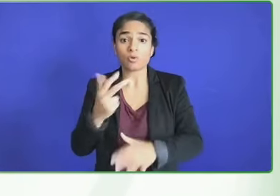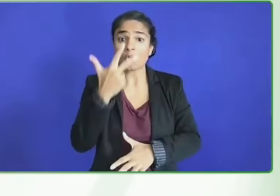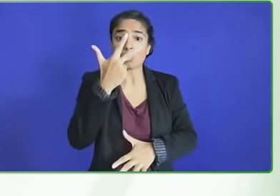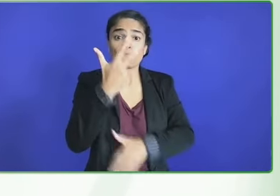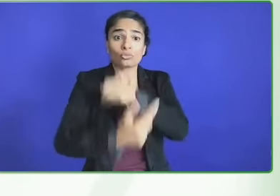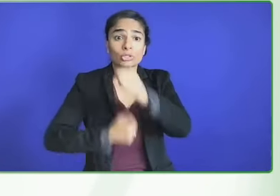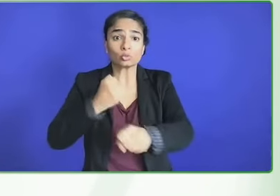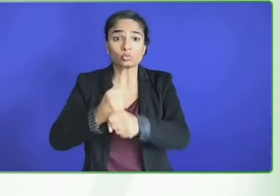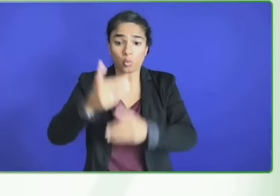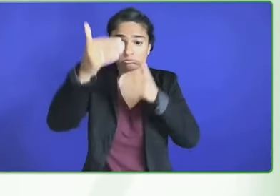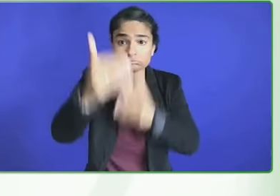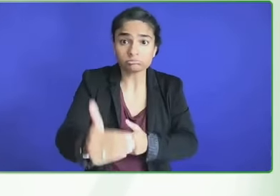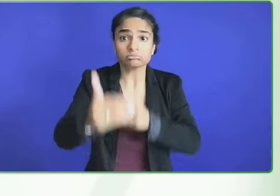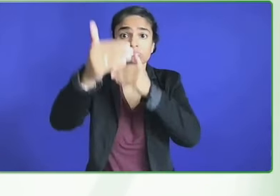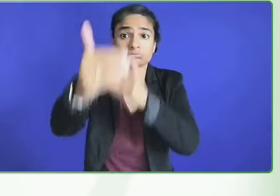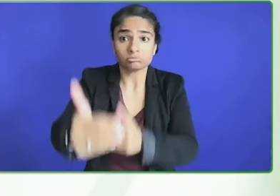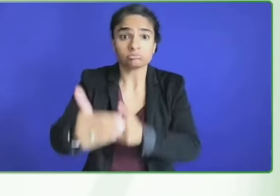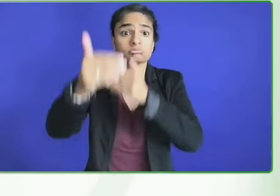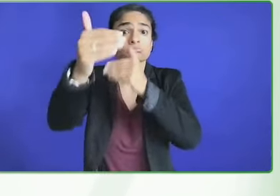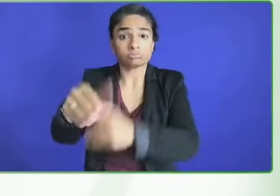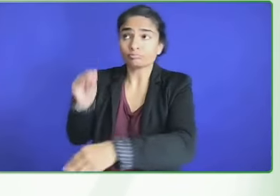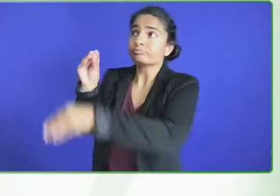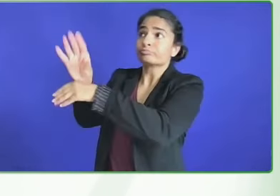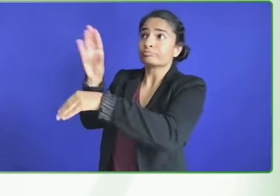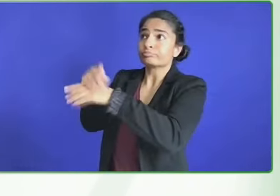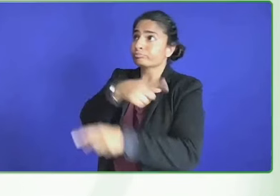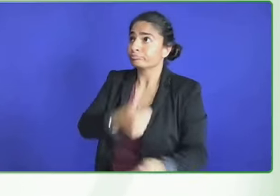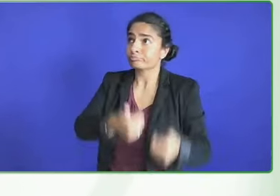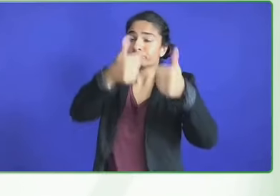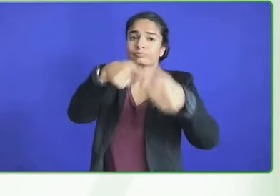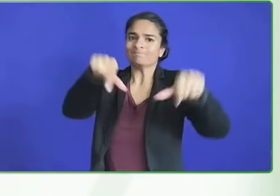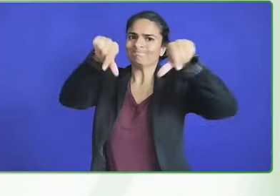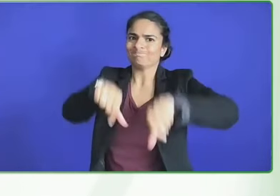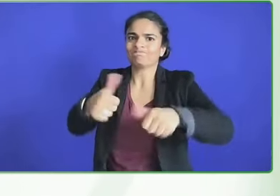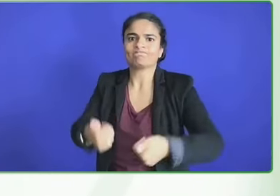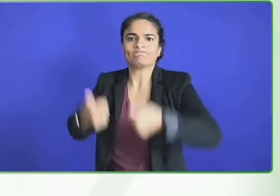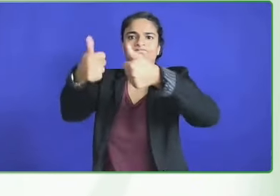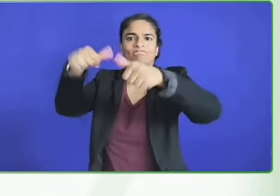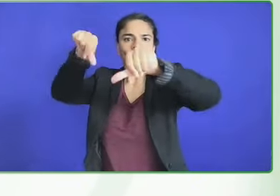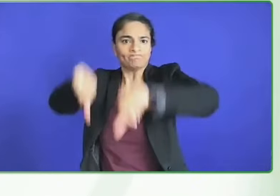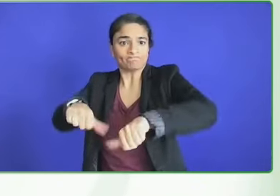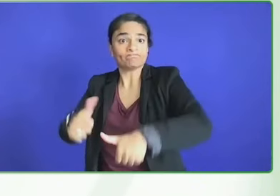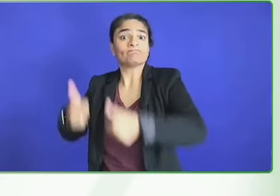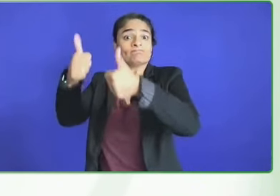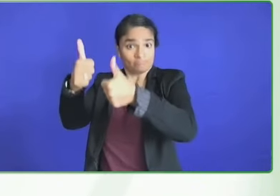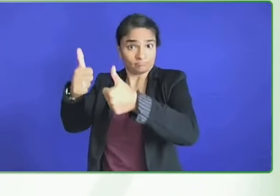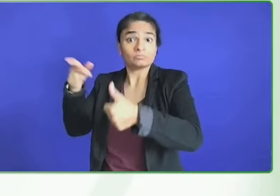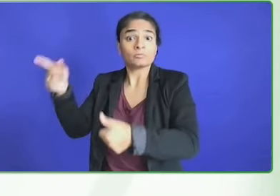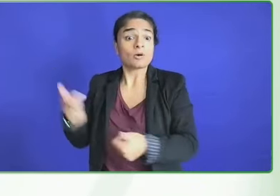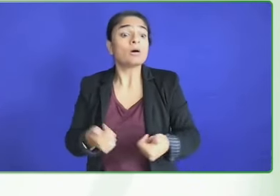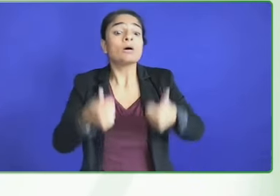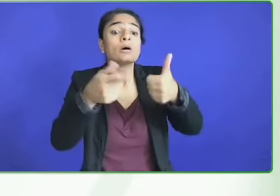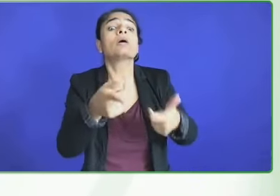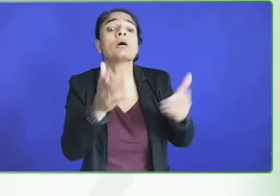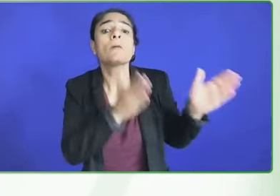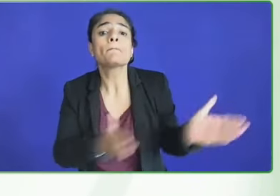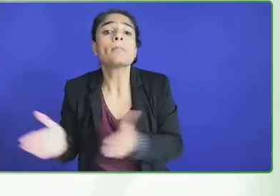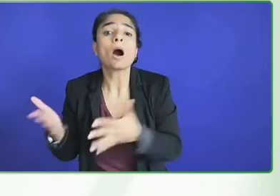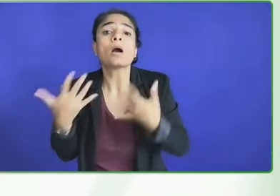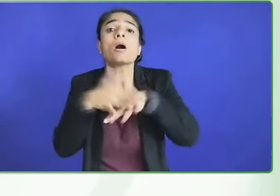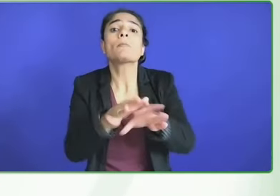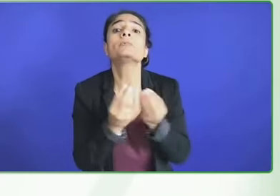administration and updating of the plans. In December of 2022, the first of those plans were